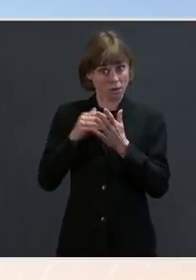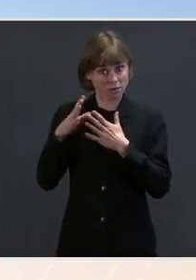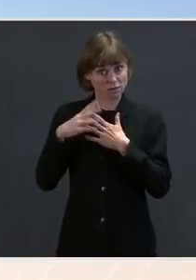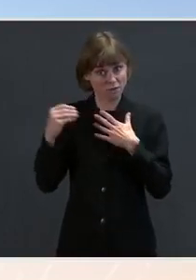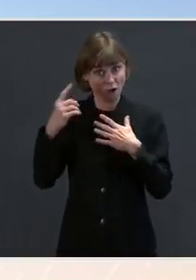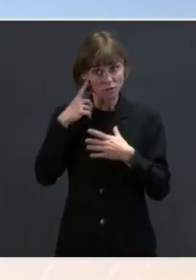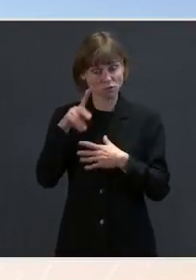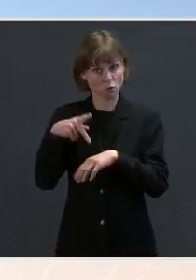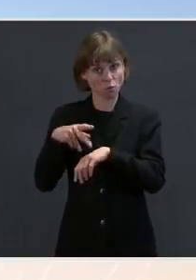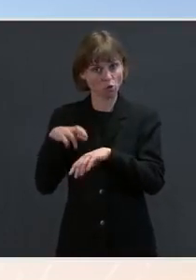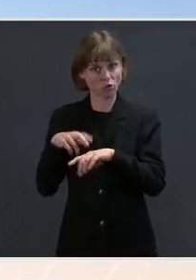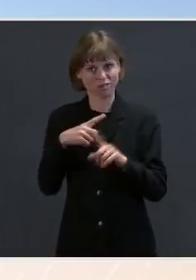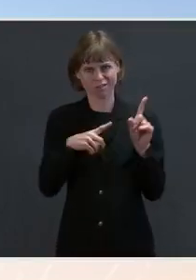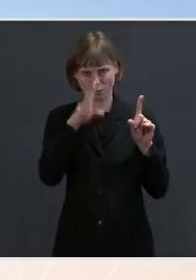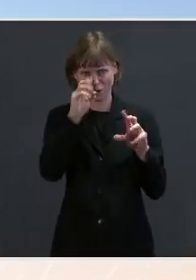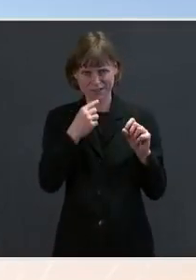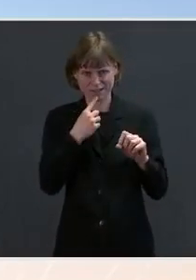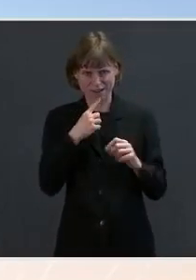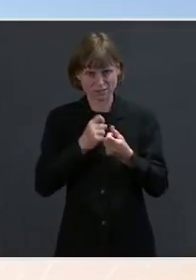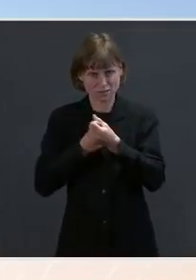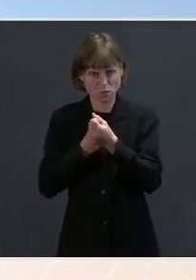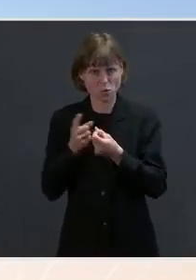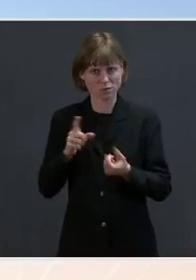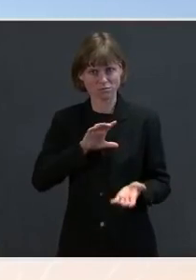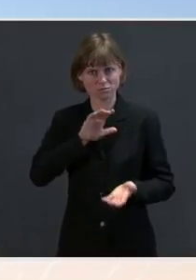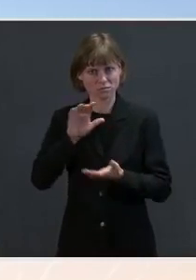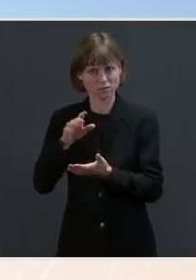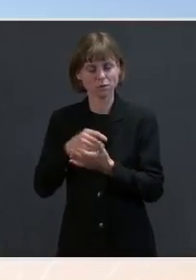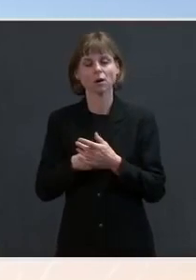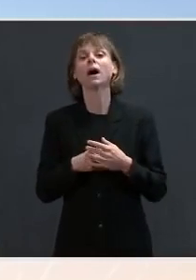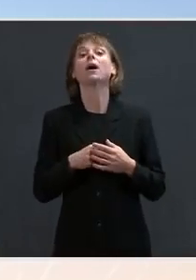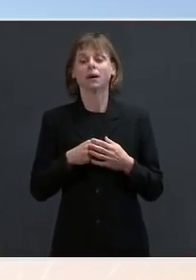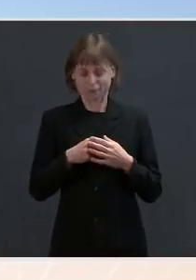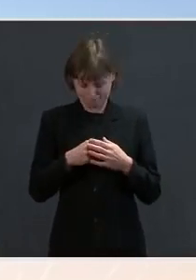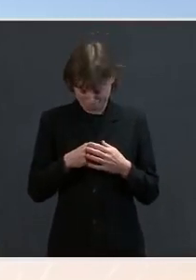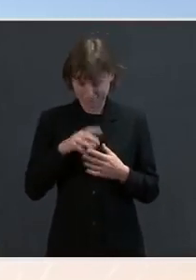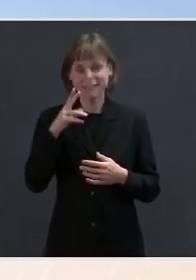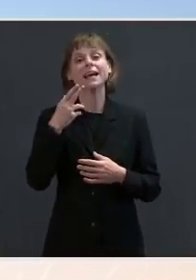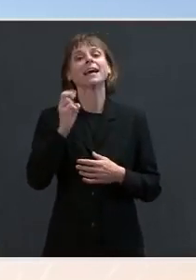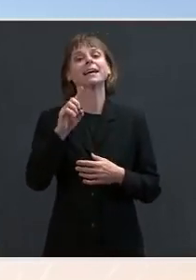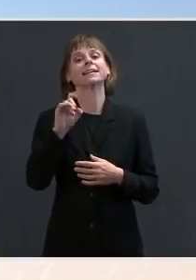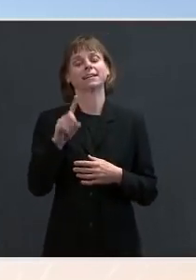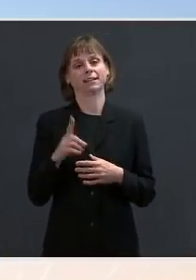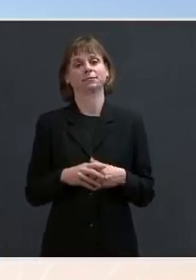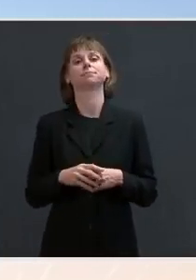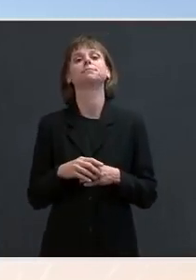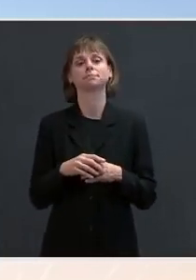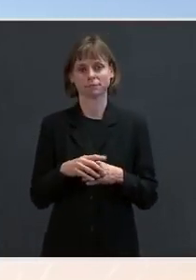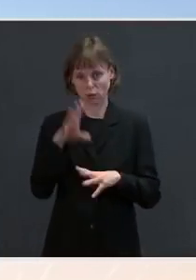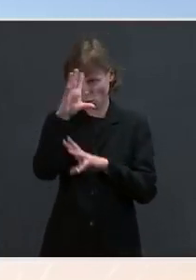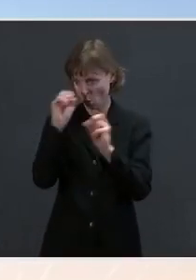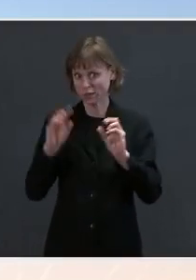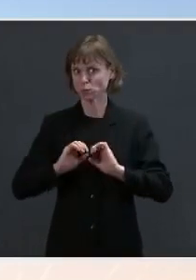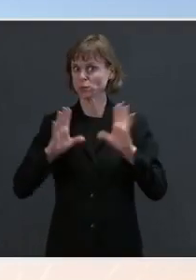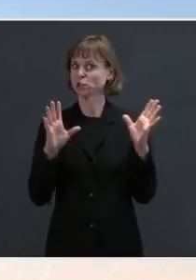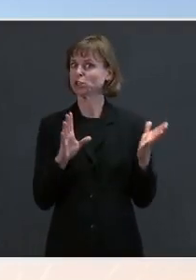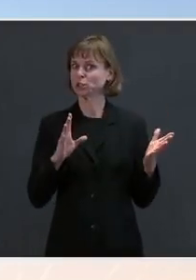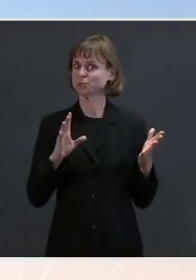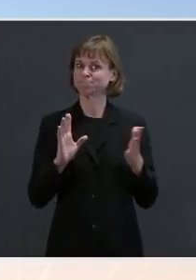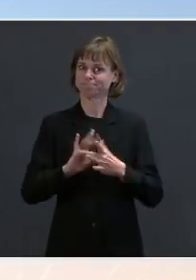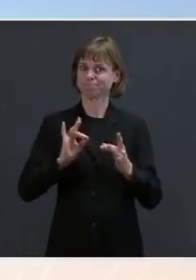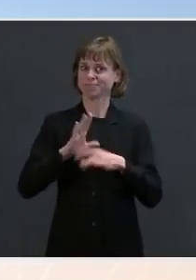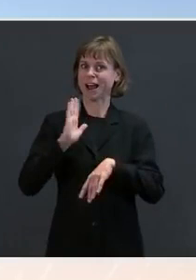he supports getting more aid to people in Puerto Rico. He did, and the president has been clear, and he was on the campaign, that he and